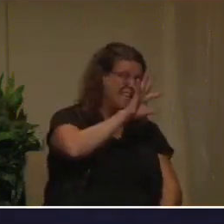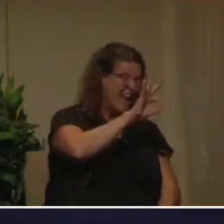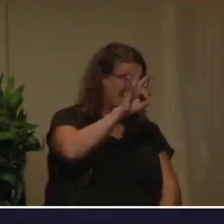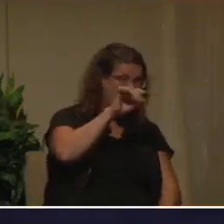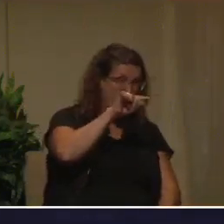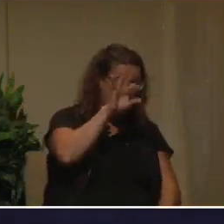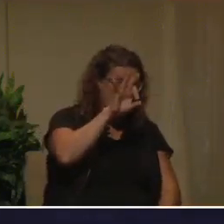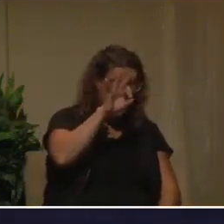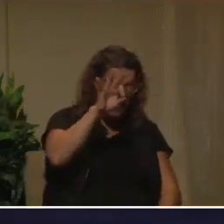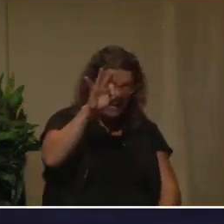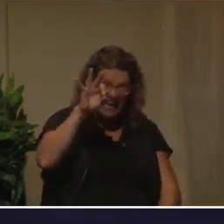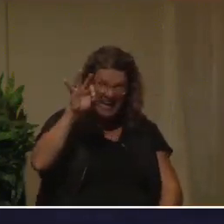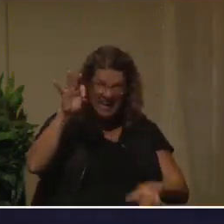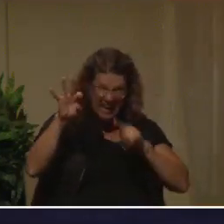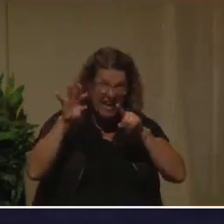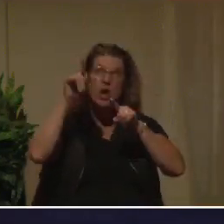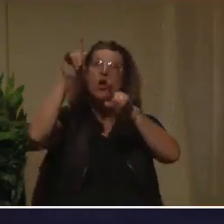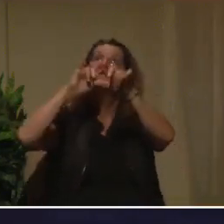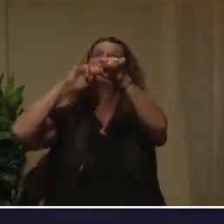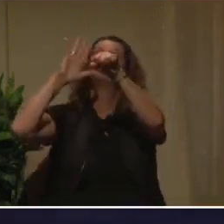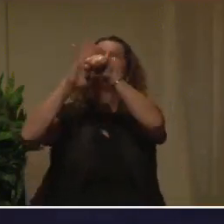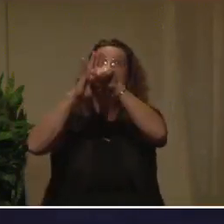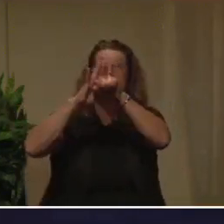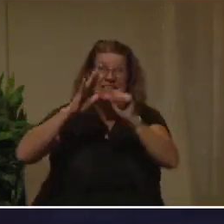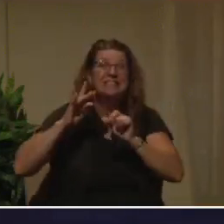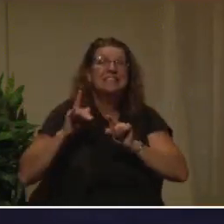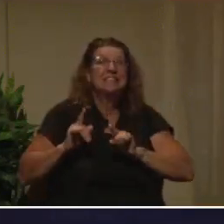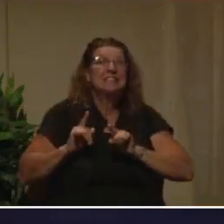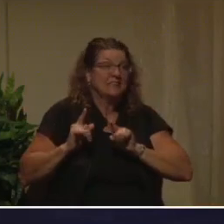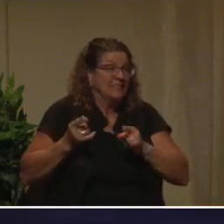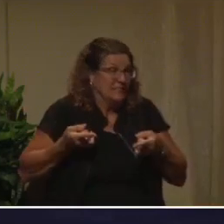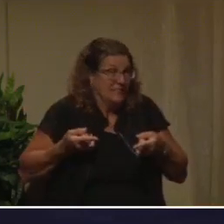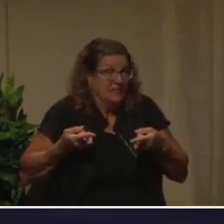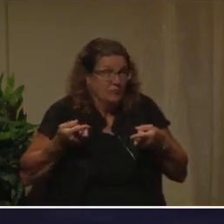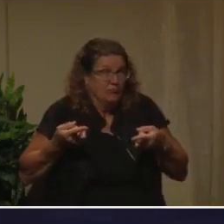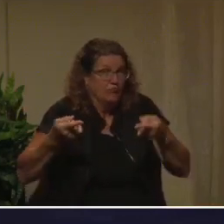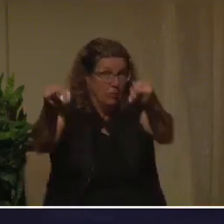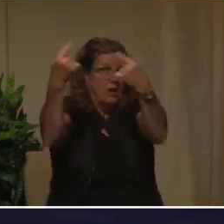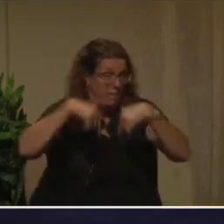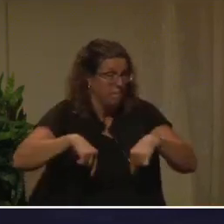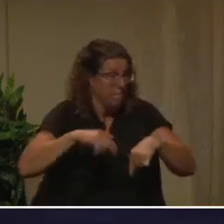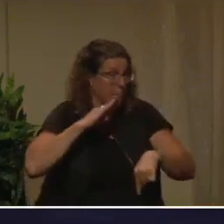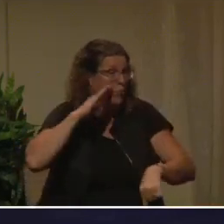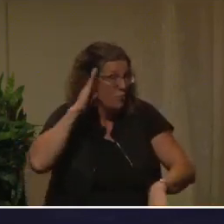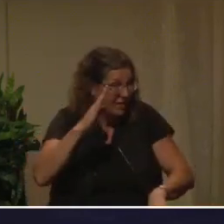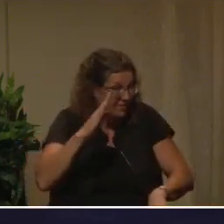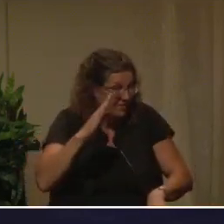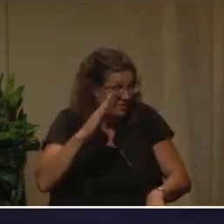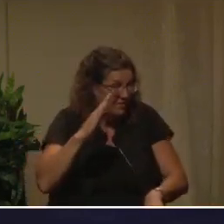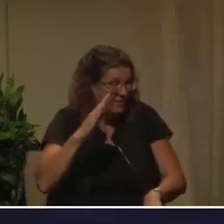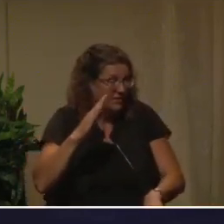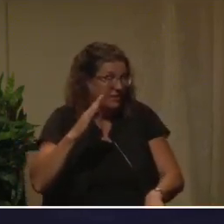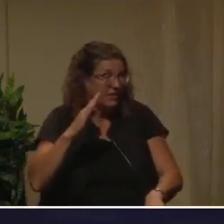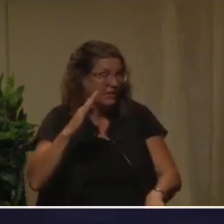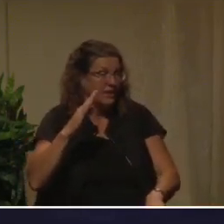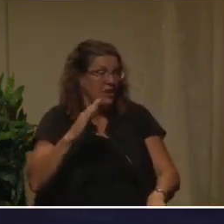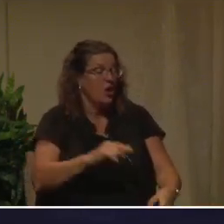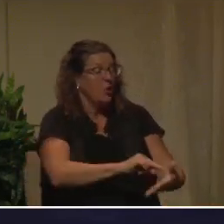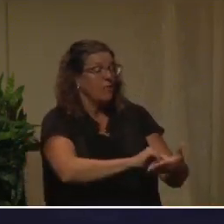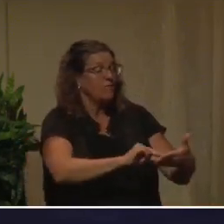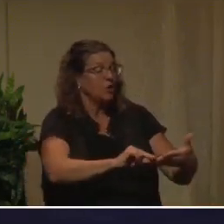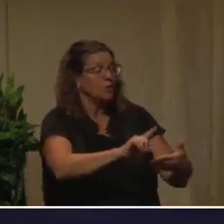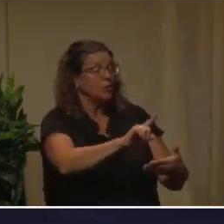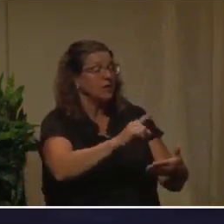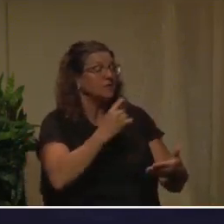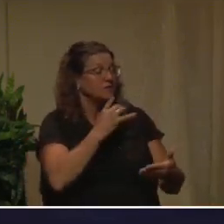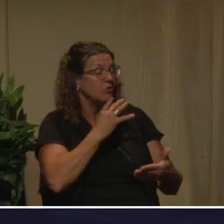99.99999% of what God promises is yet to come. And one of the things he promises is what he describes in verse 1. Let's go back there